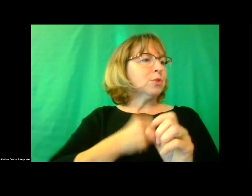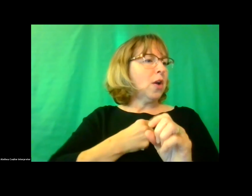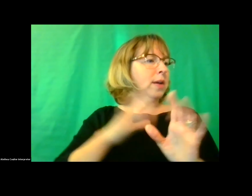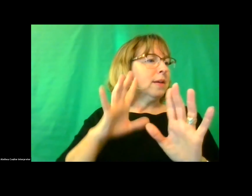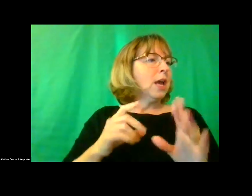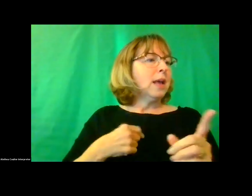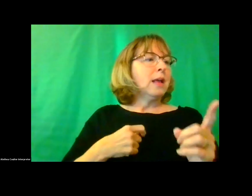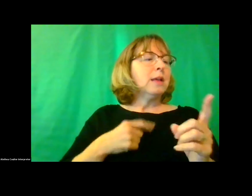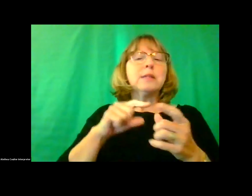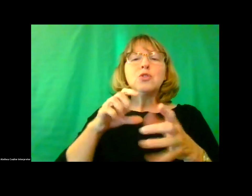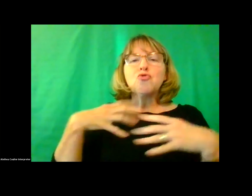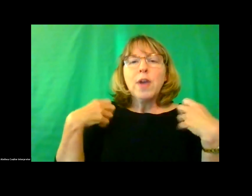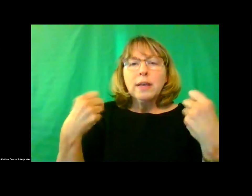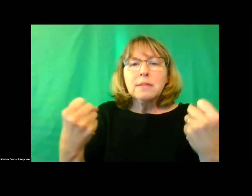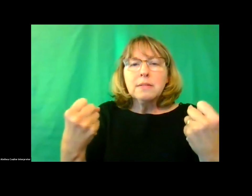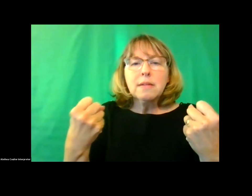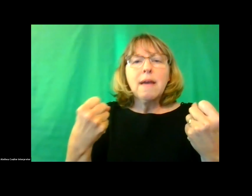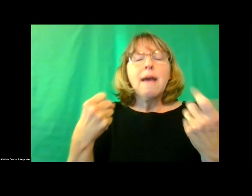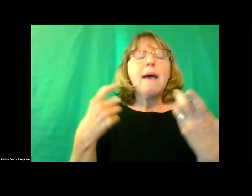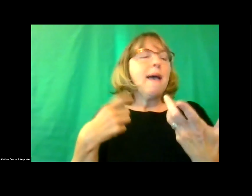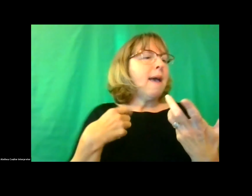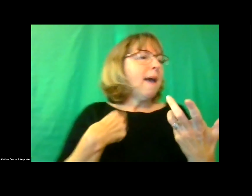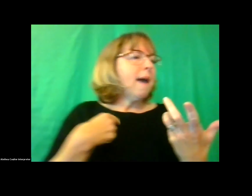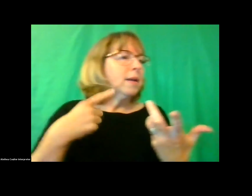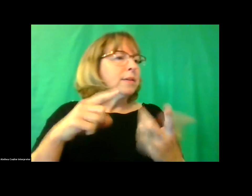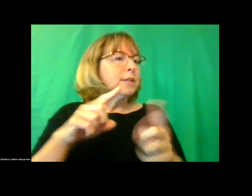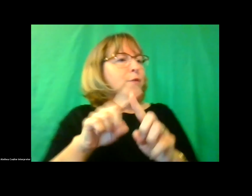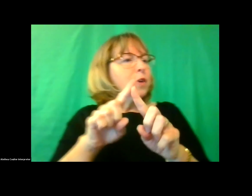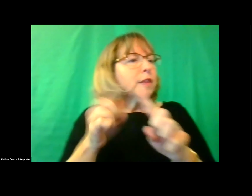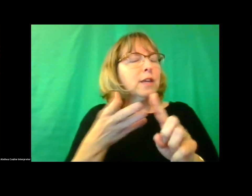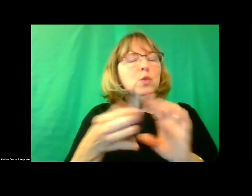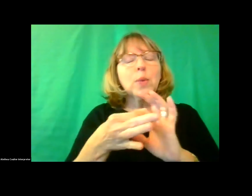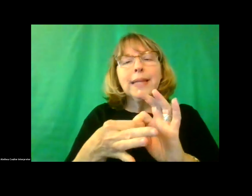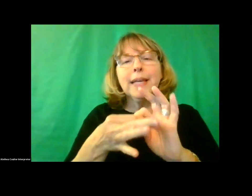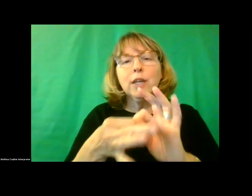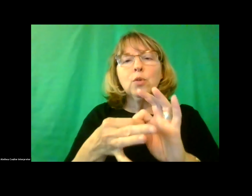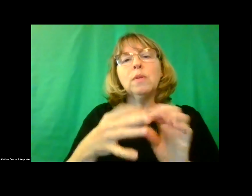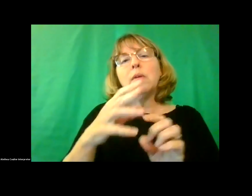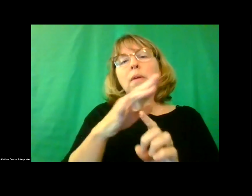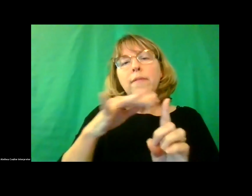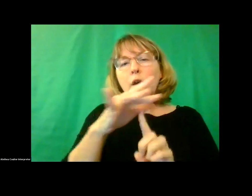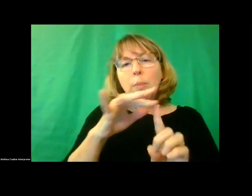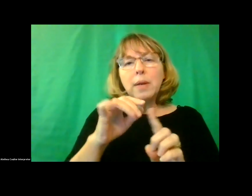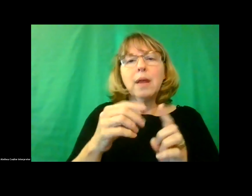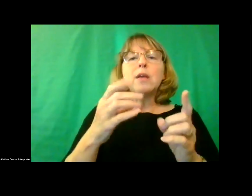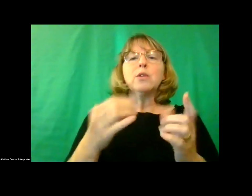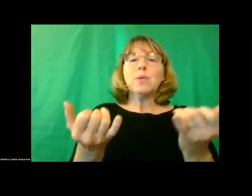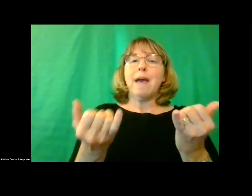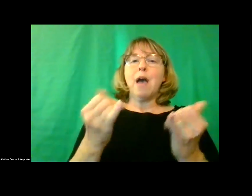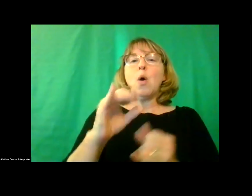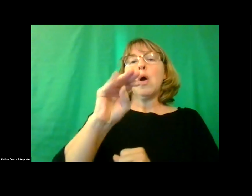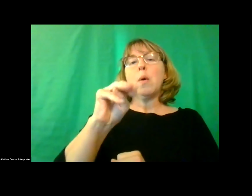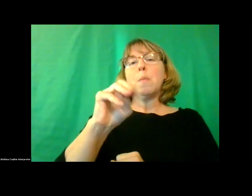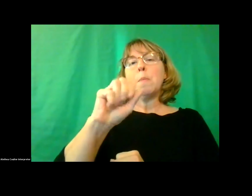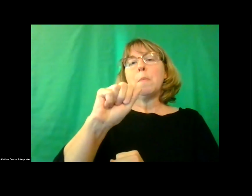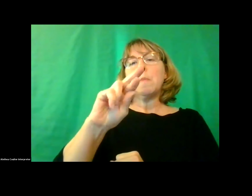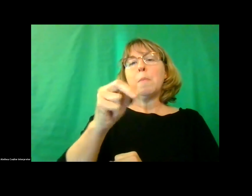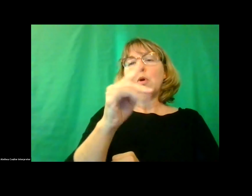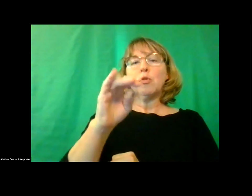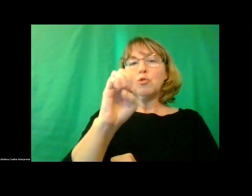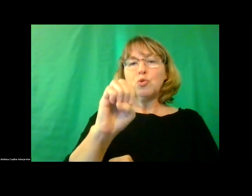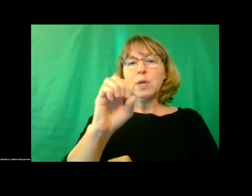interim director of the Paul M. Shrive Center for Bioethics, an associate professor and director of the